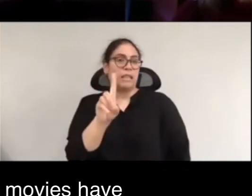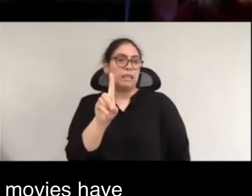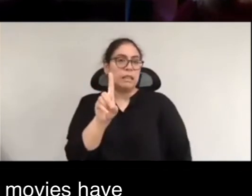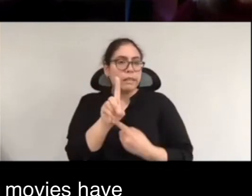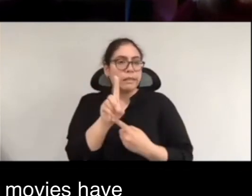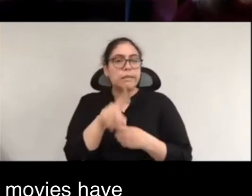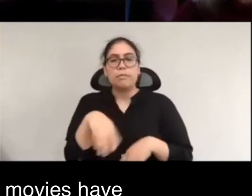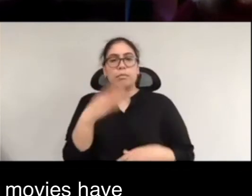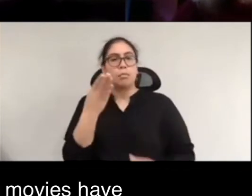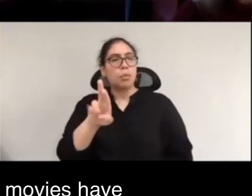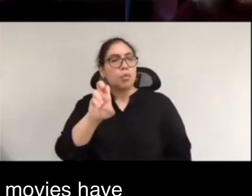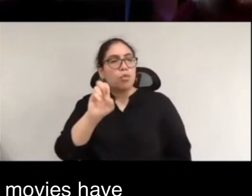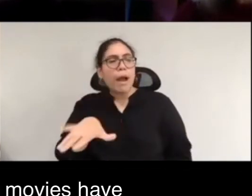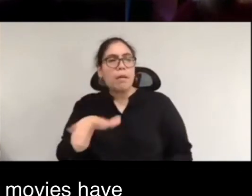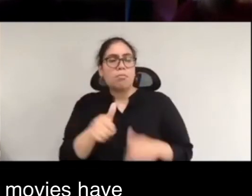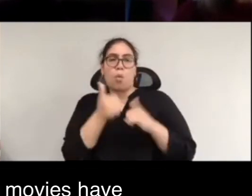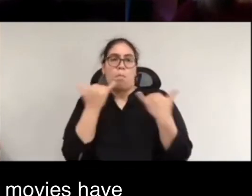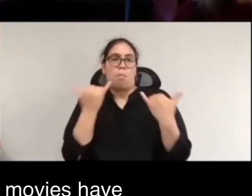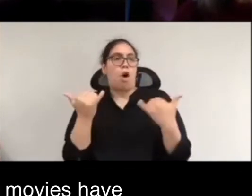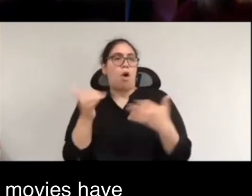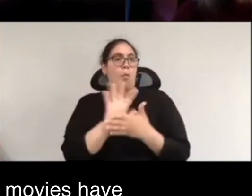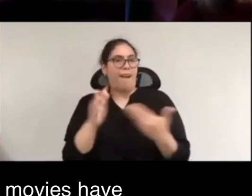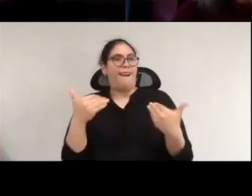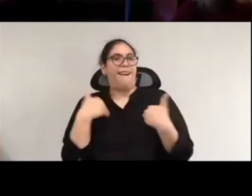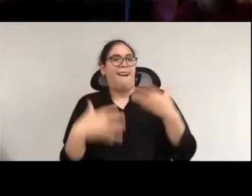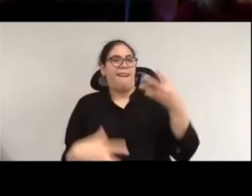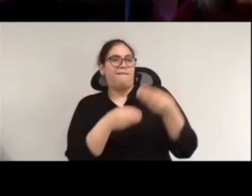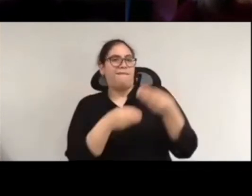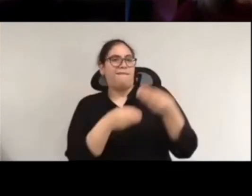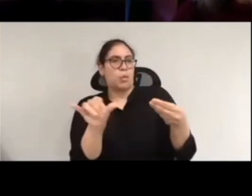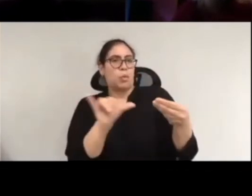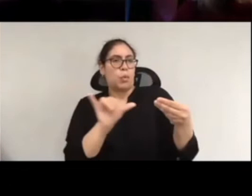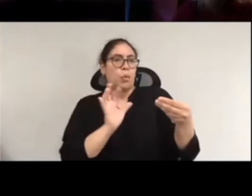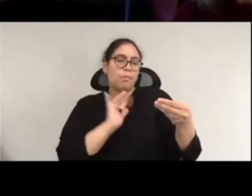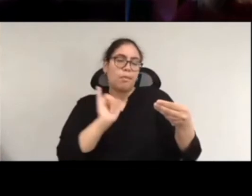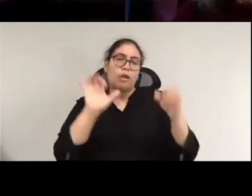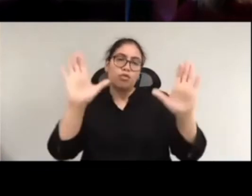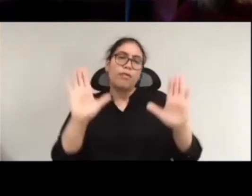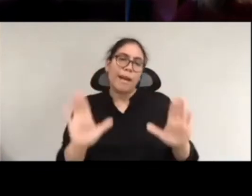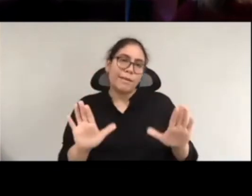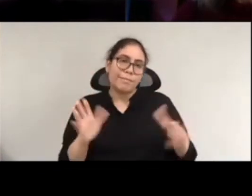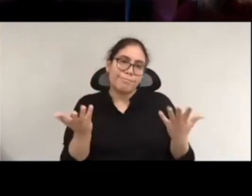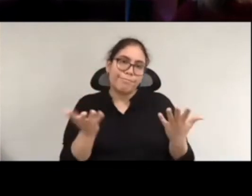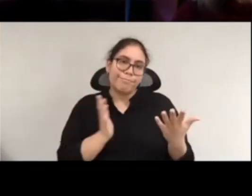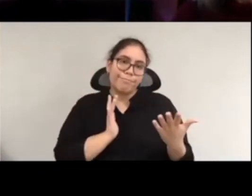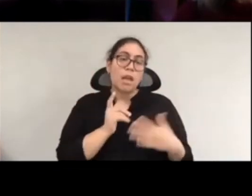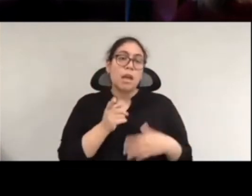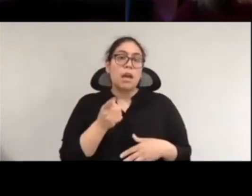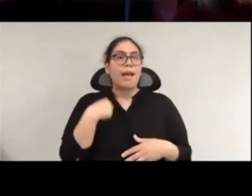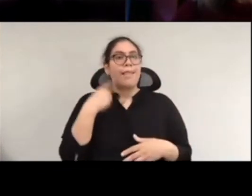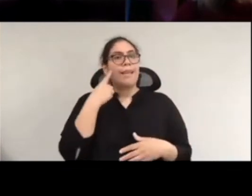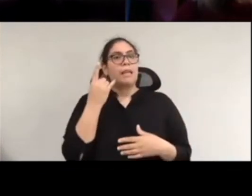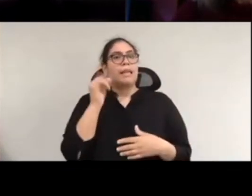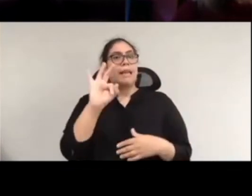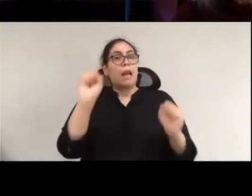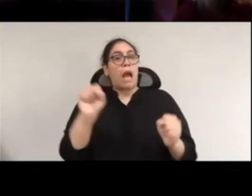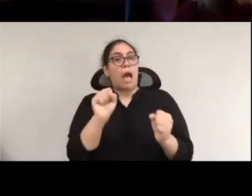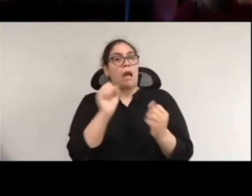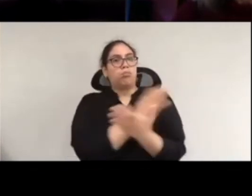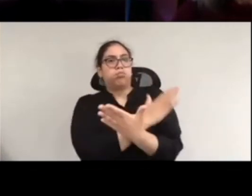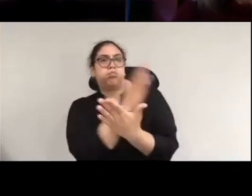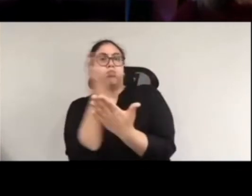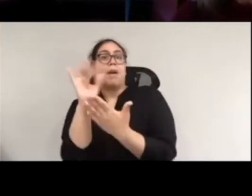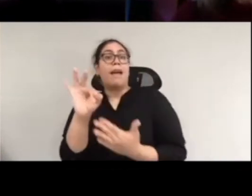most modern movies have it on those as well. So that's been really great. I think if there can be a through line of if it's on one, it's on the